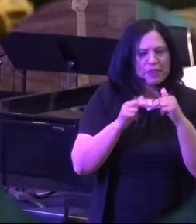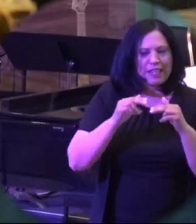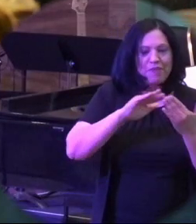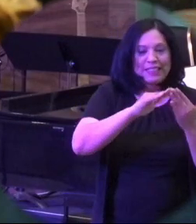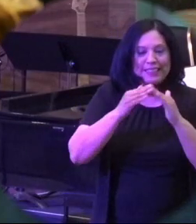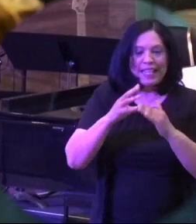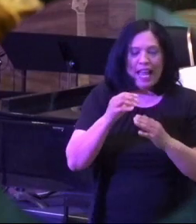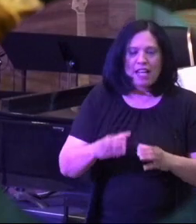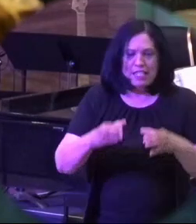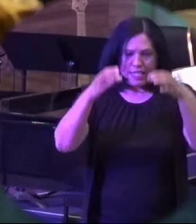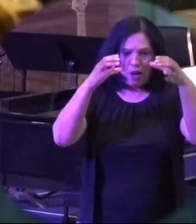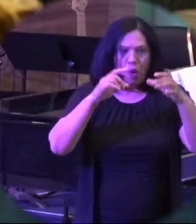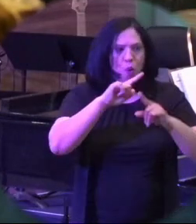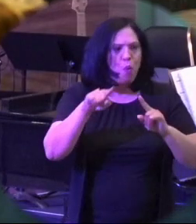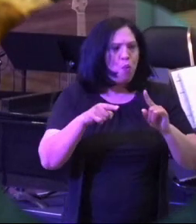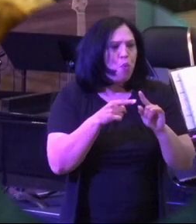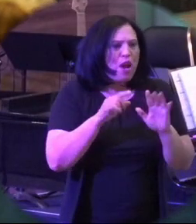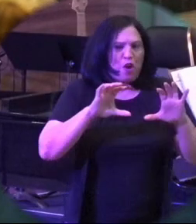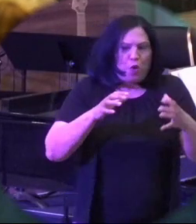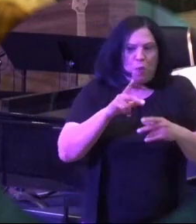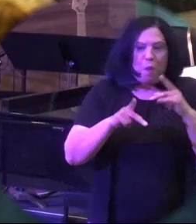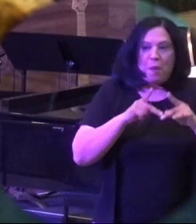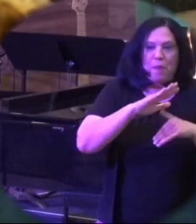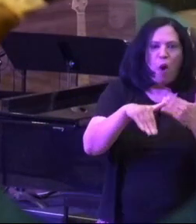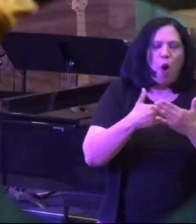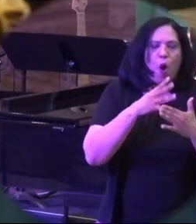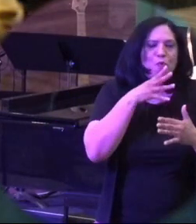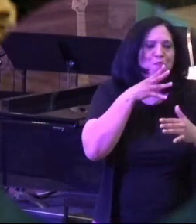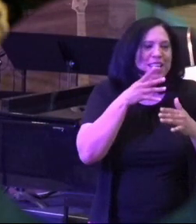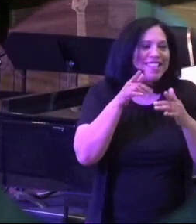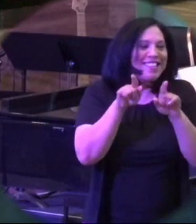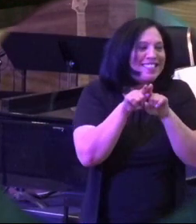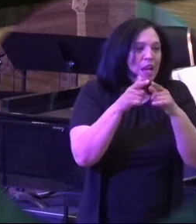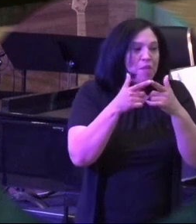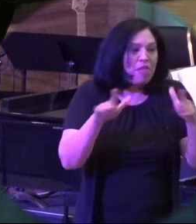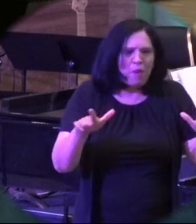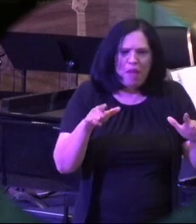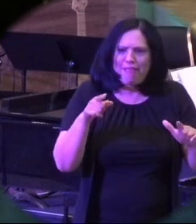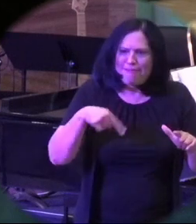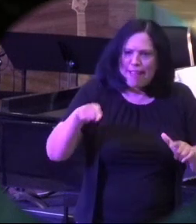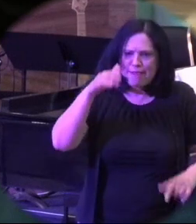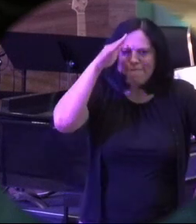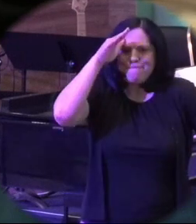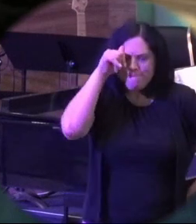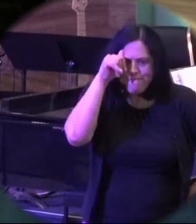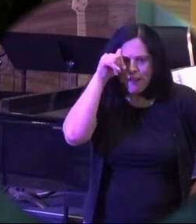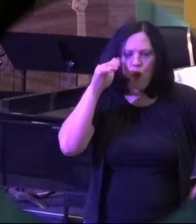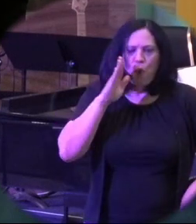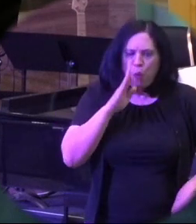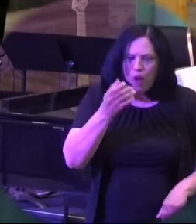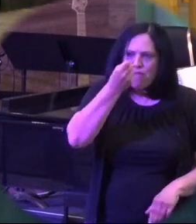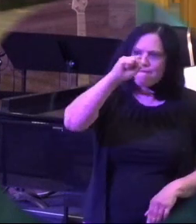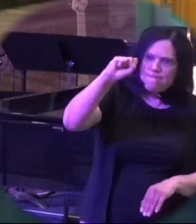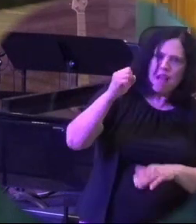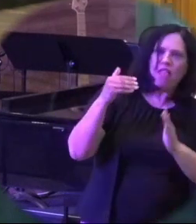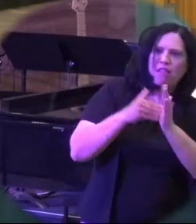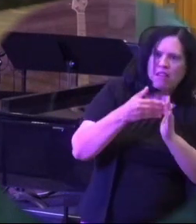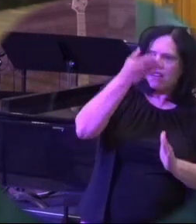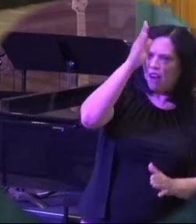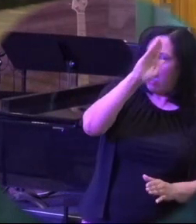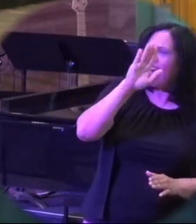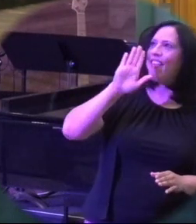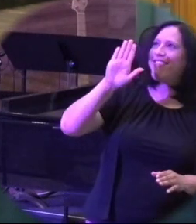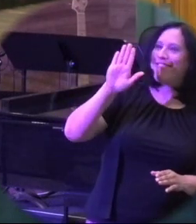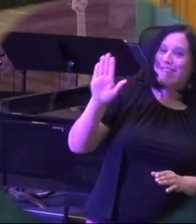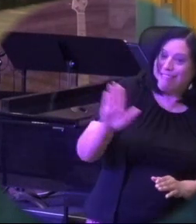whenever a group of people all speak the same language and they're dead set on doing rebellion against God, their